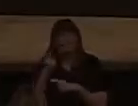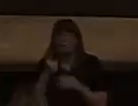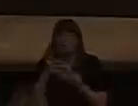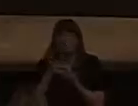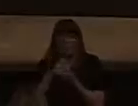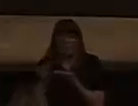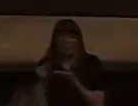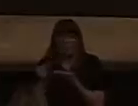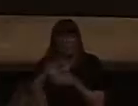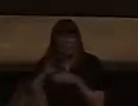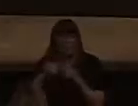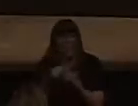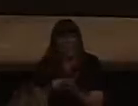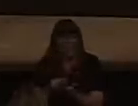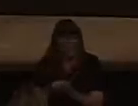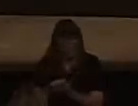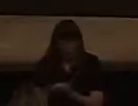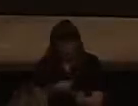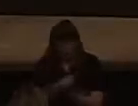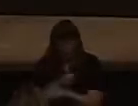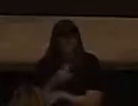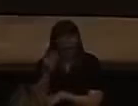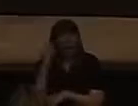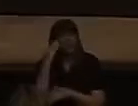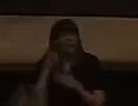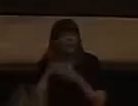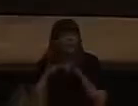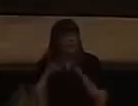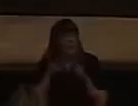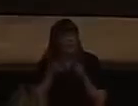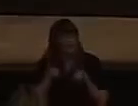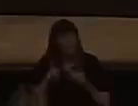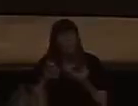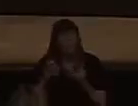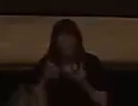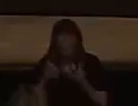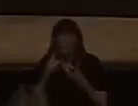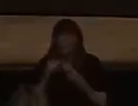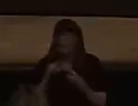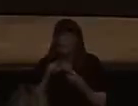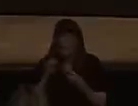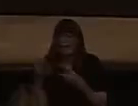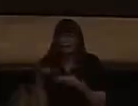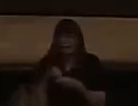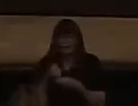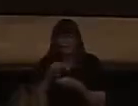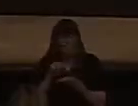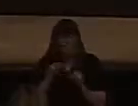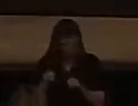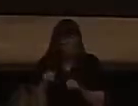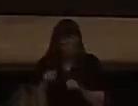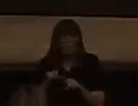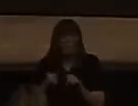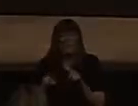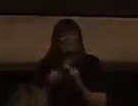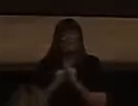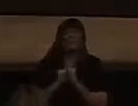budget, because I know for a fact that all of our house museums want to be as inclusive as possible. They're